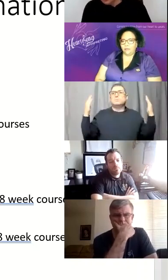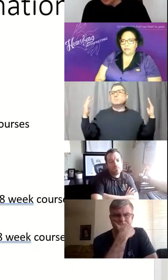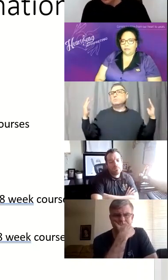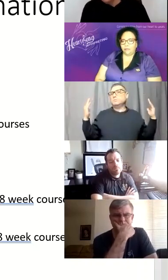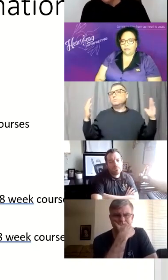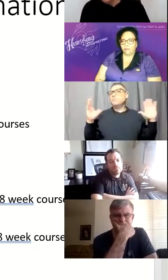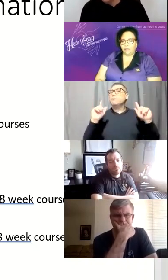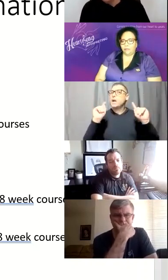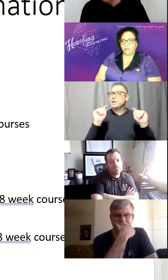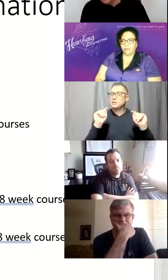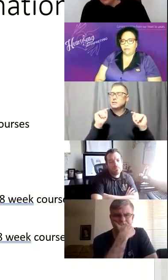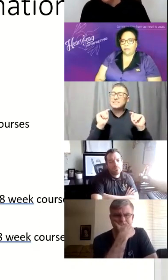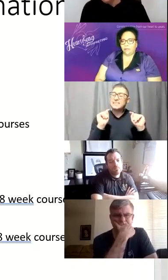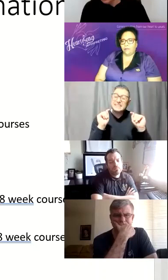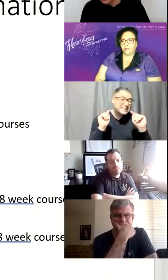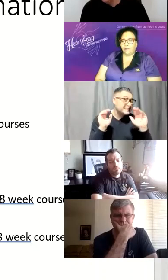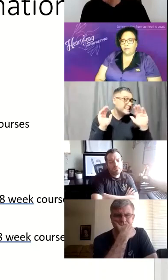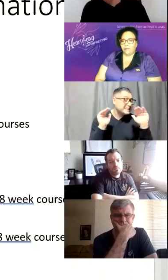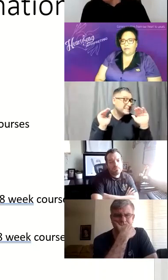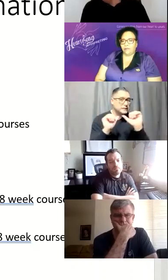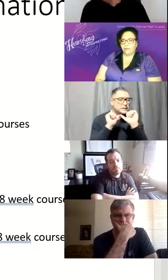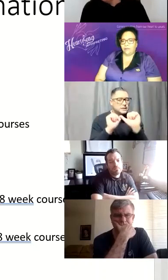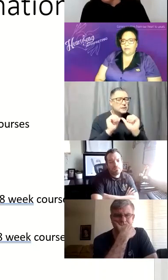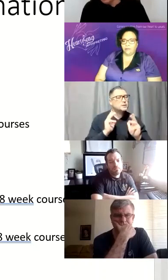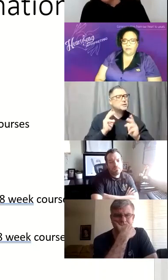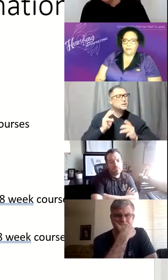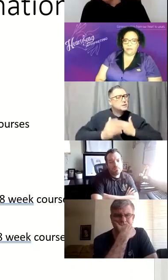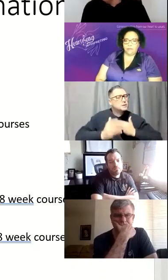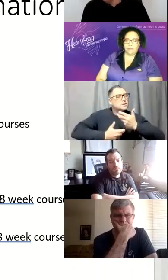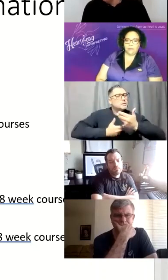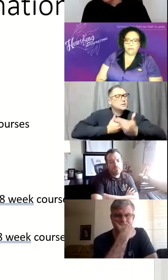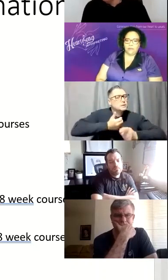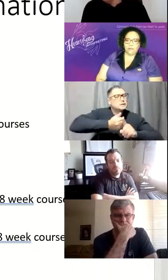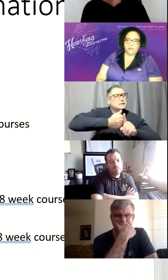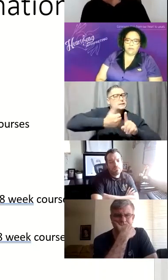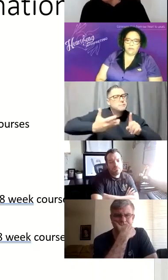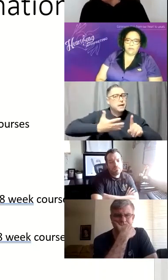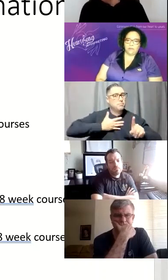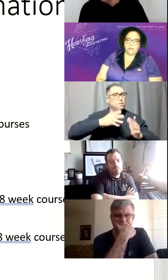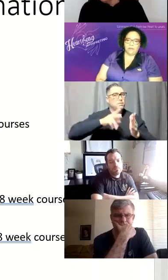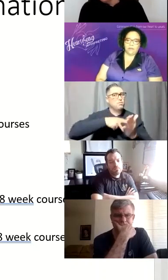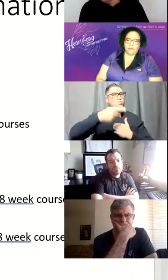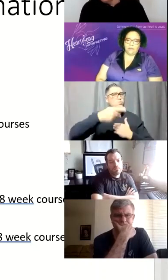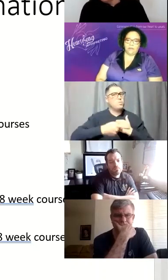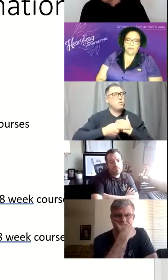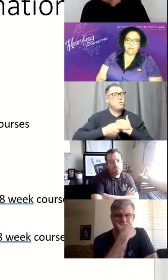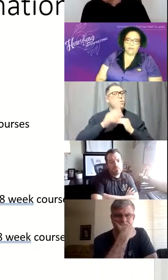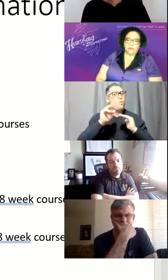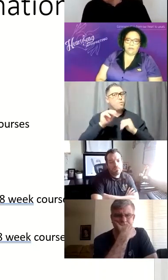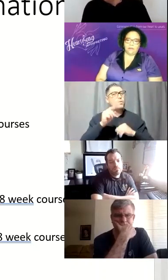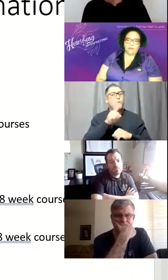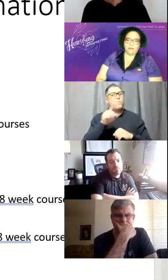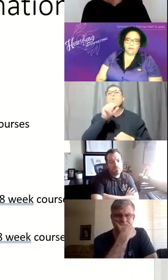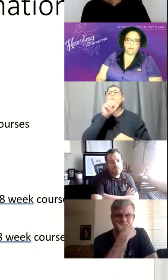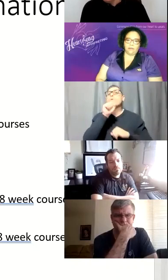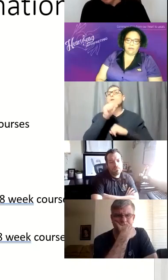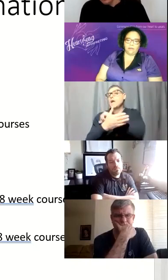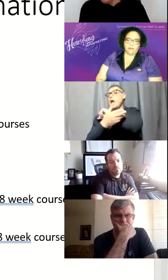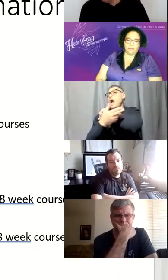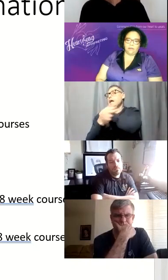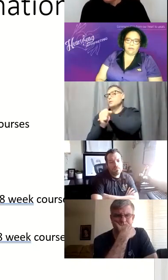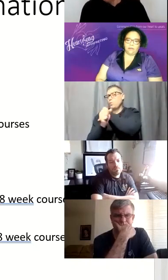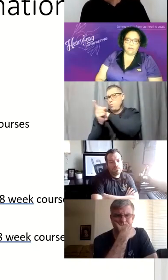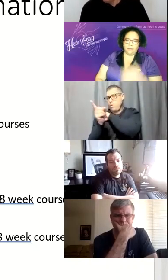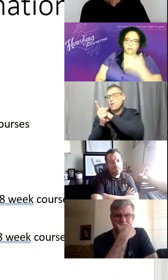like to continue to pursue and maybe expand on that program over at Orange High School, because